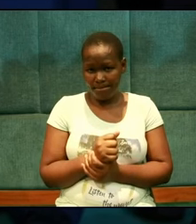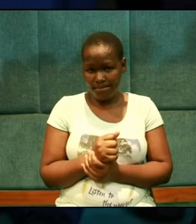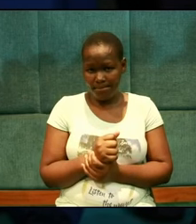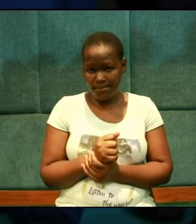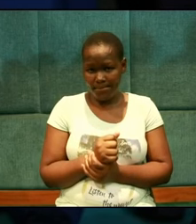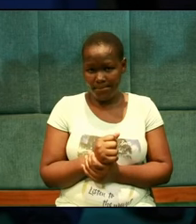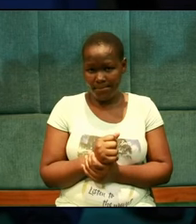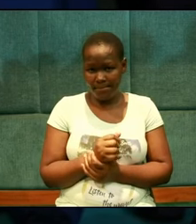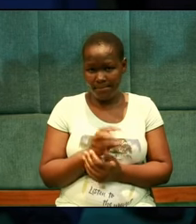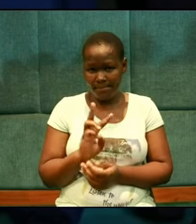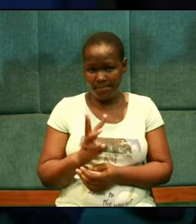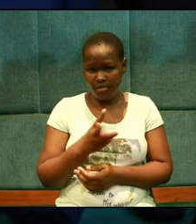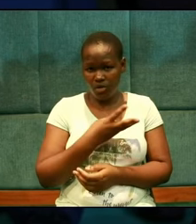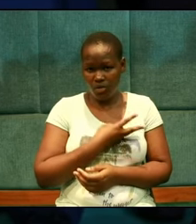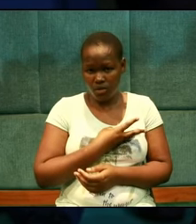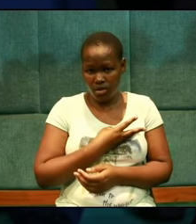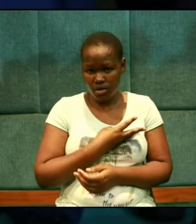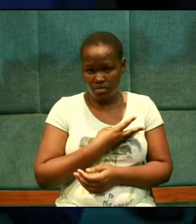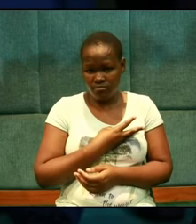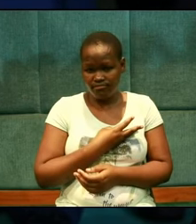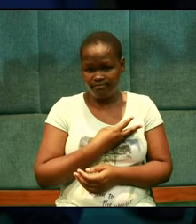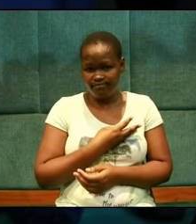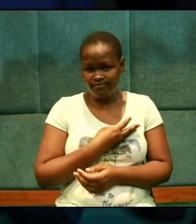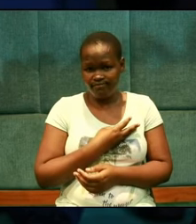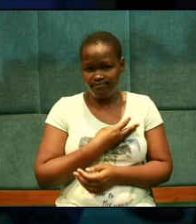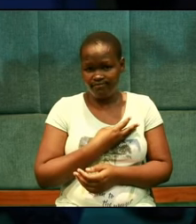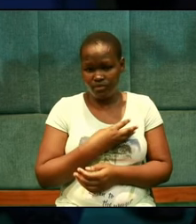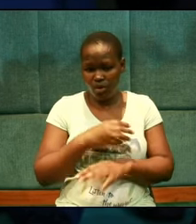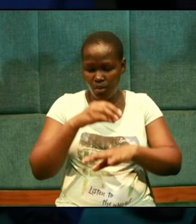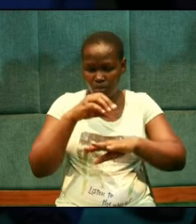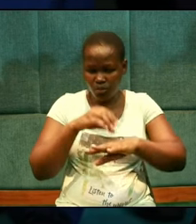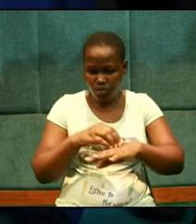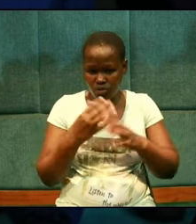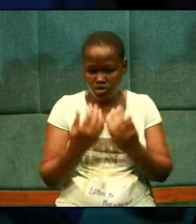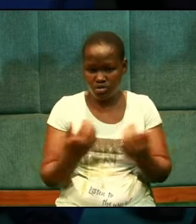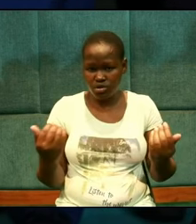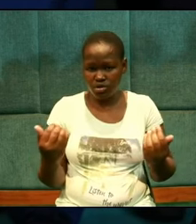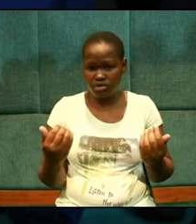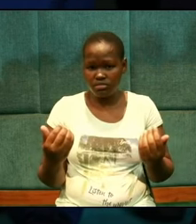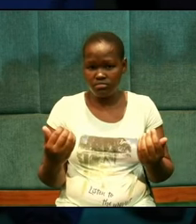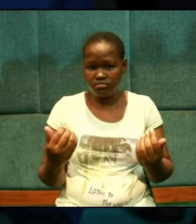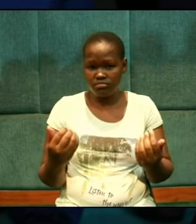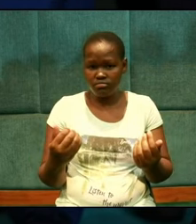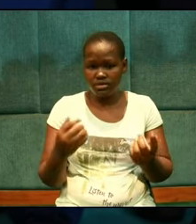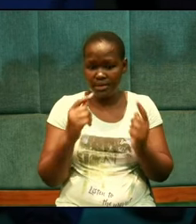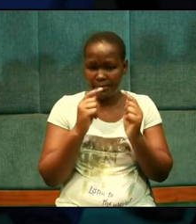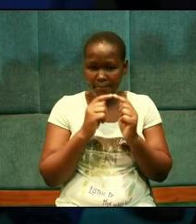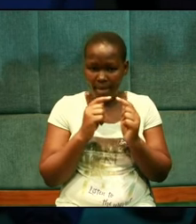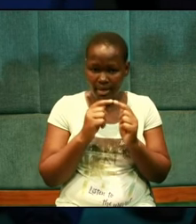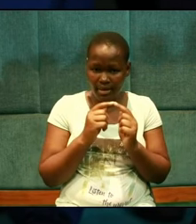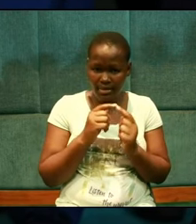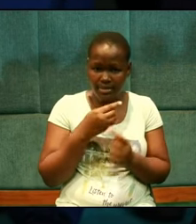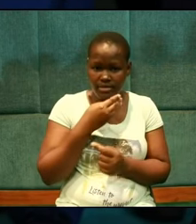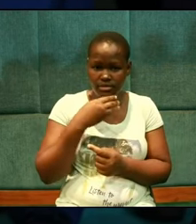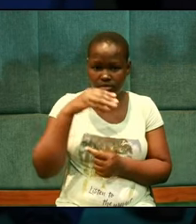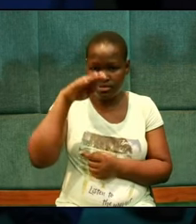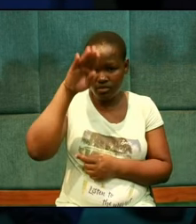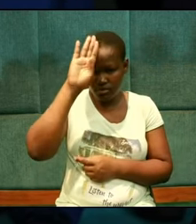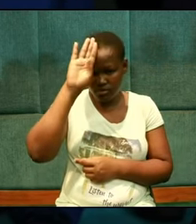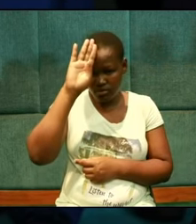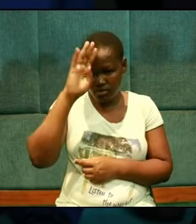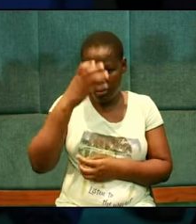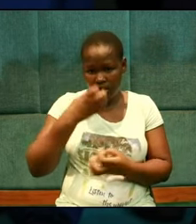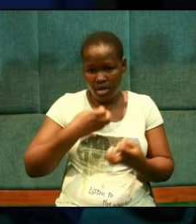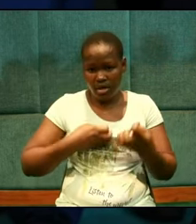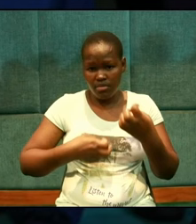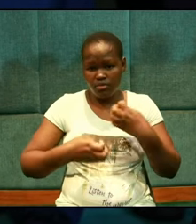We subject our children to untold pain and frustrations and emotional